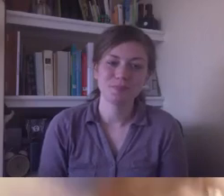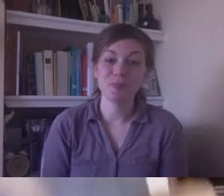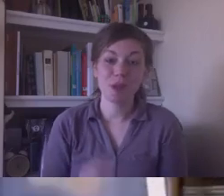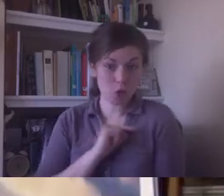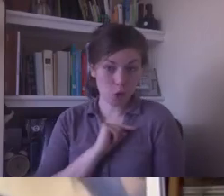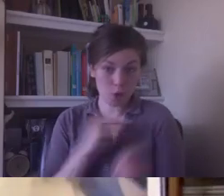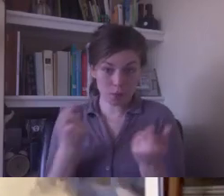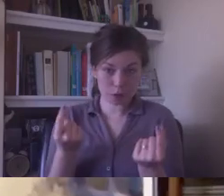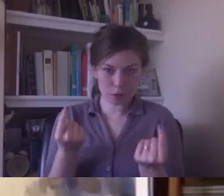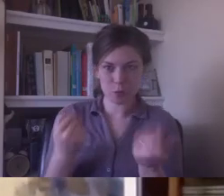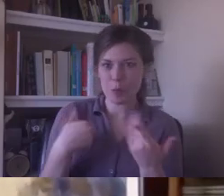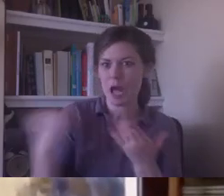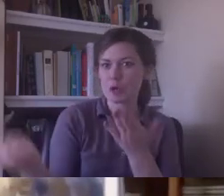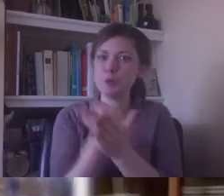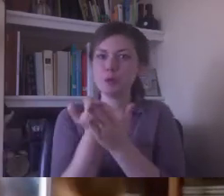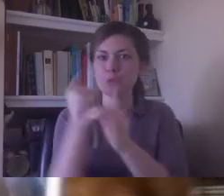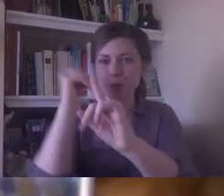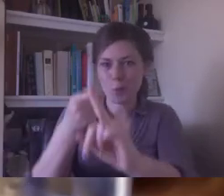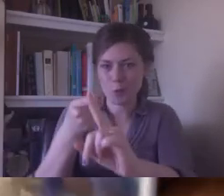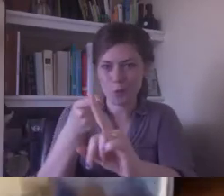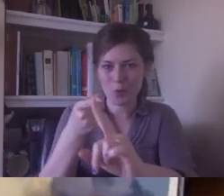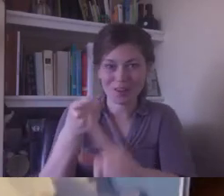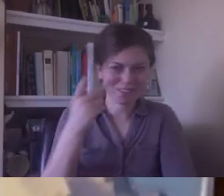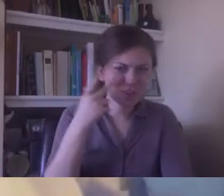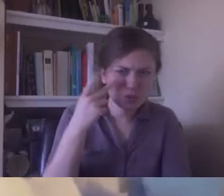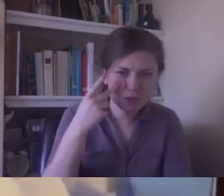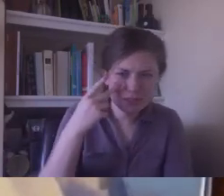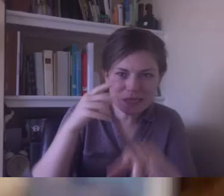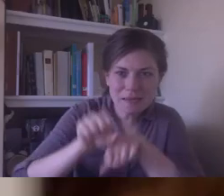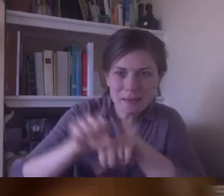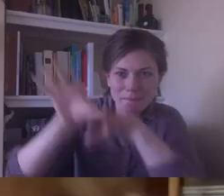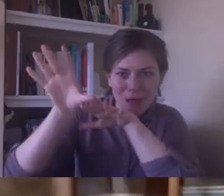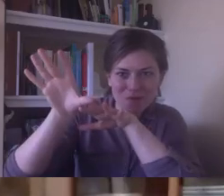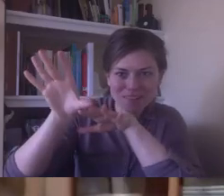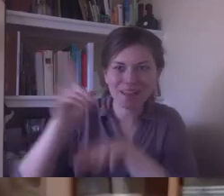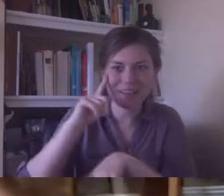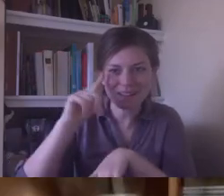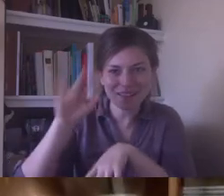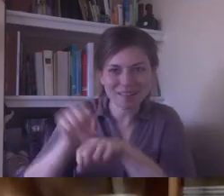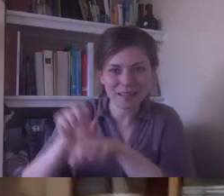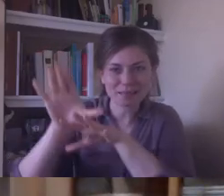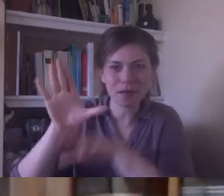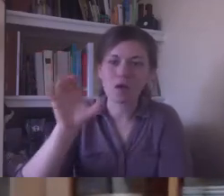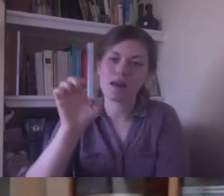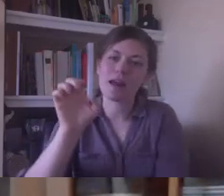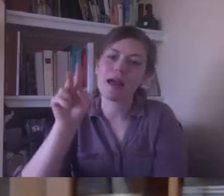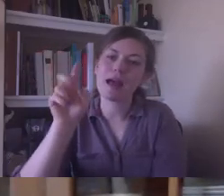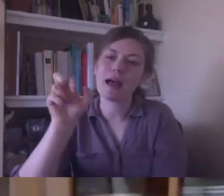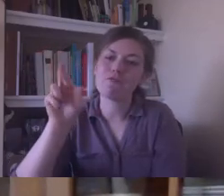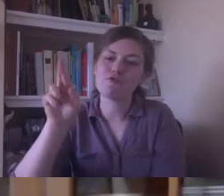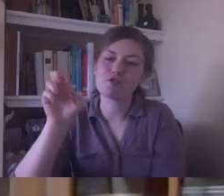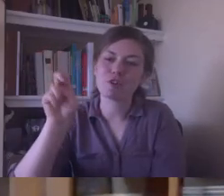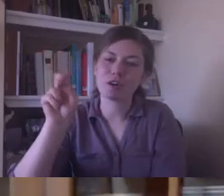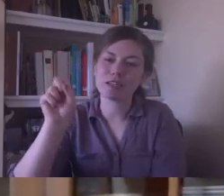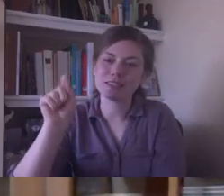Norbert was a pig with a new dream. What he's dreaming about. I think that's Mount Everest. He's hoping he can climb Mount